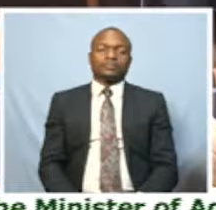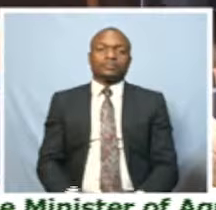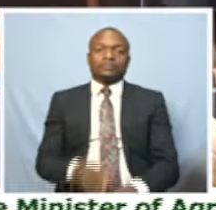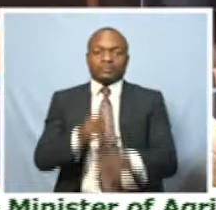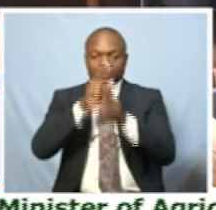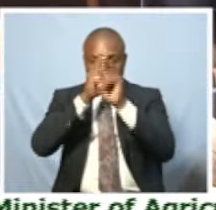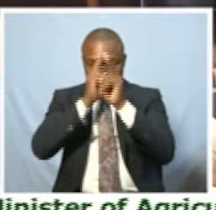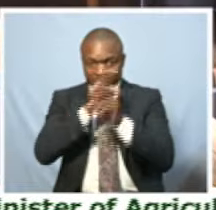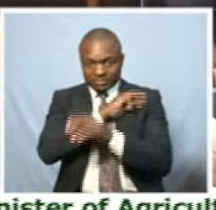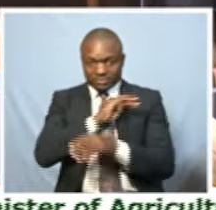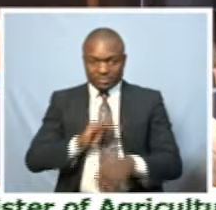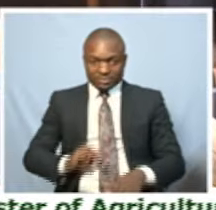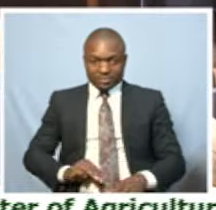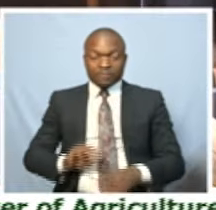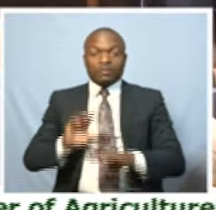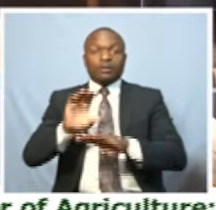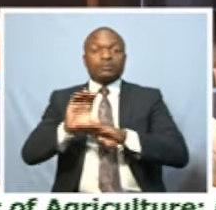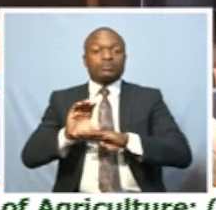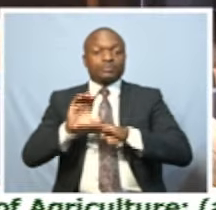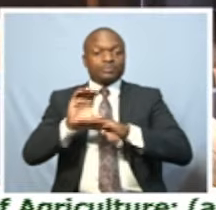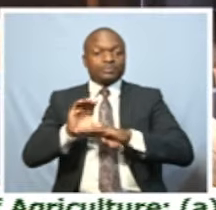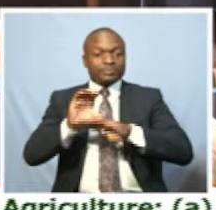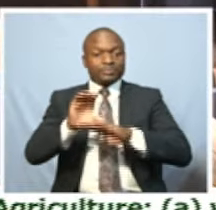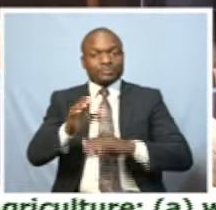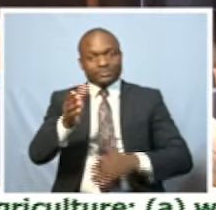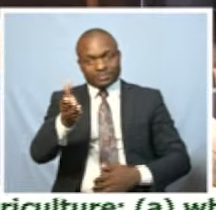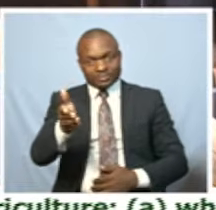The honorable member for Chilubi.